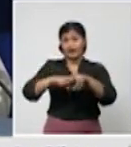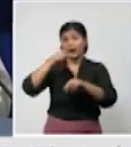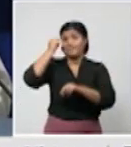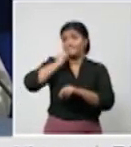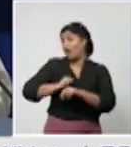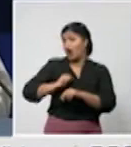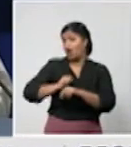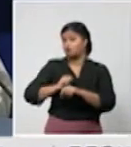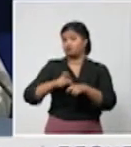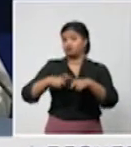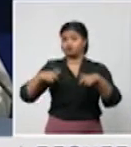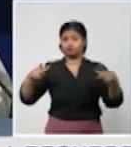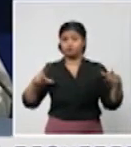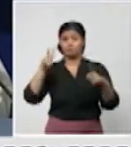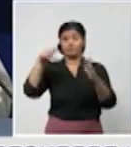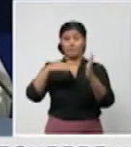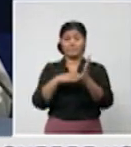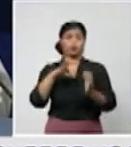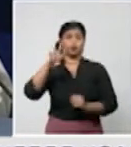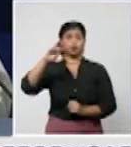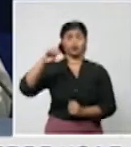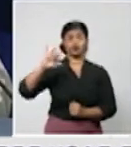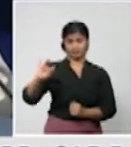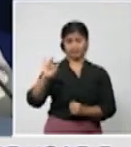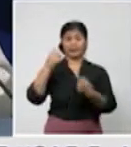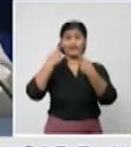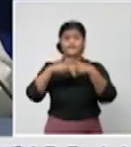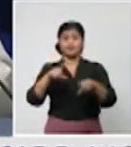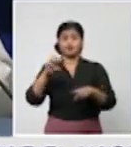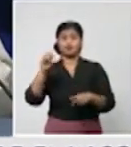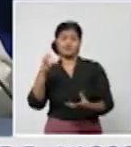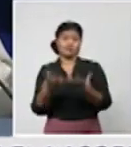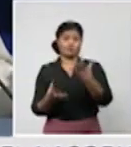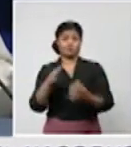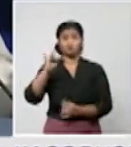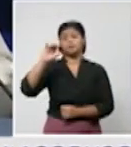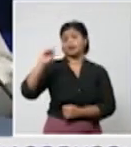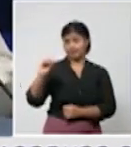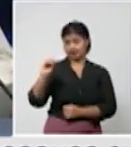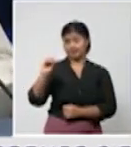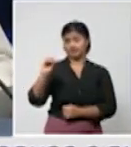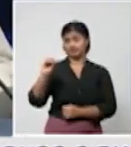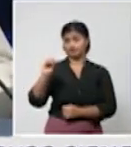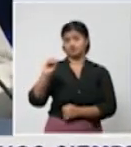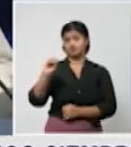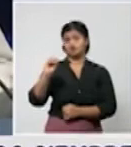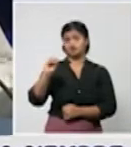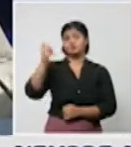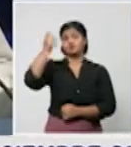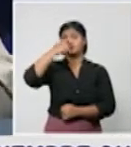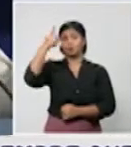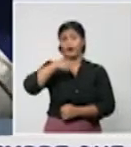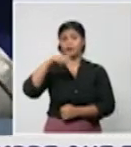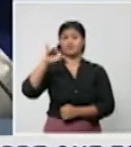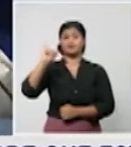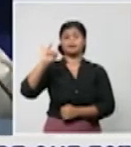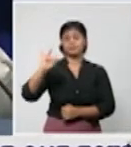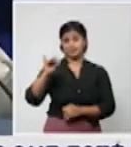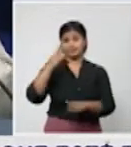The 31 people diagnosed yesterday are Cuban. 17 of them are confirmed case contacts for a cumulative